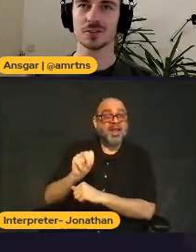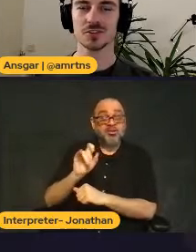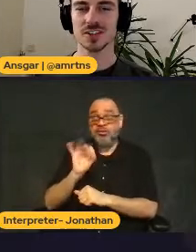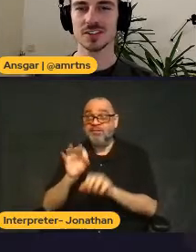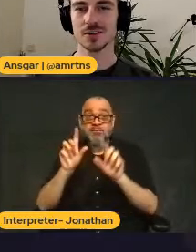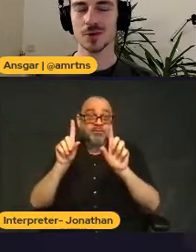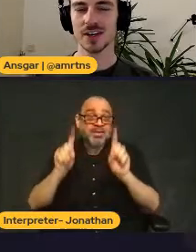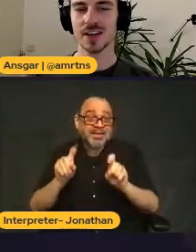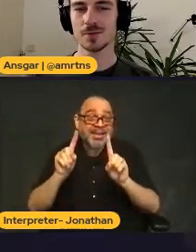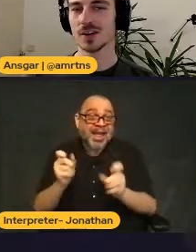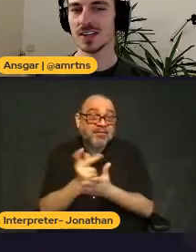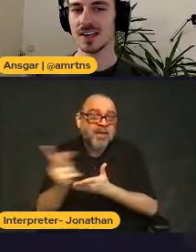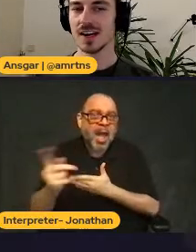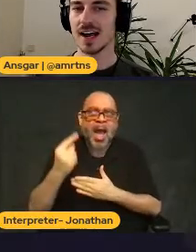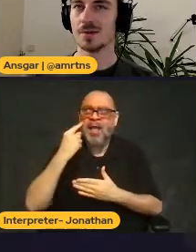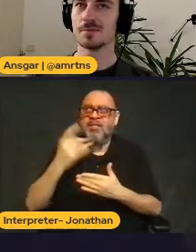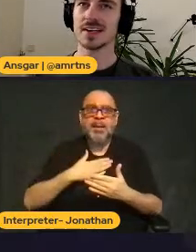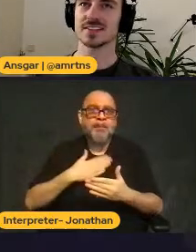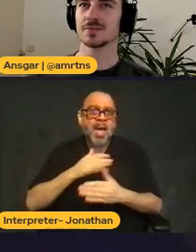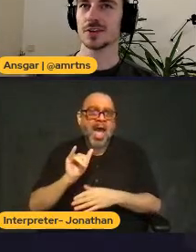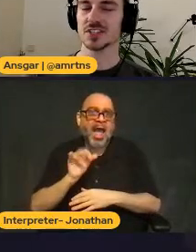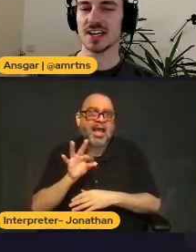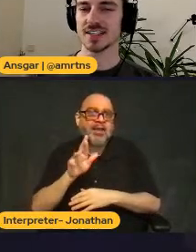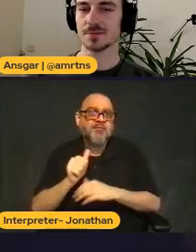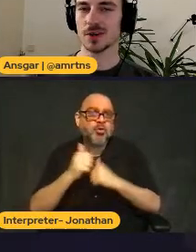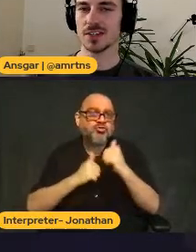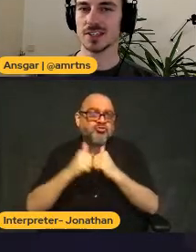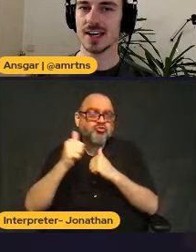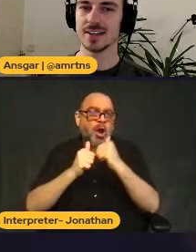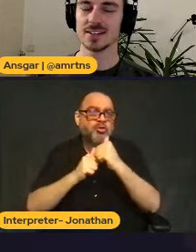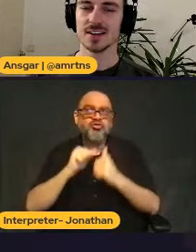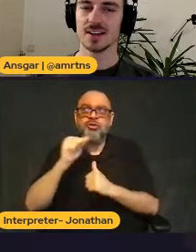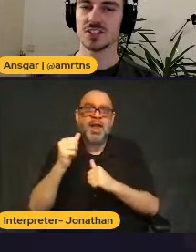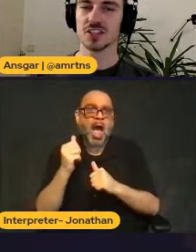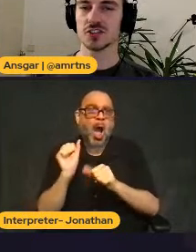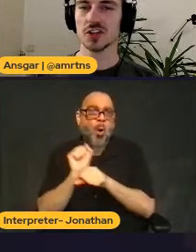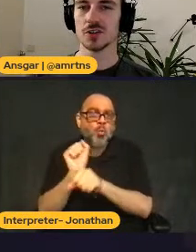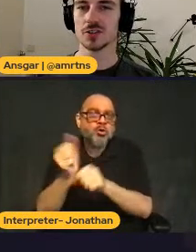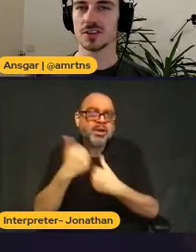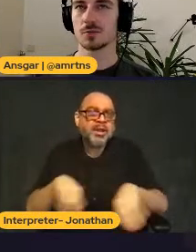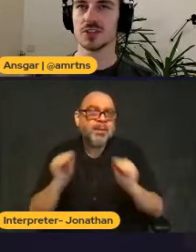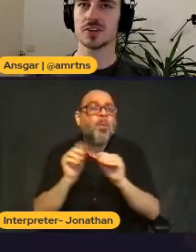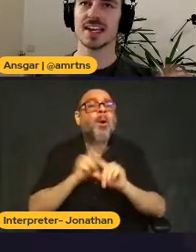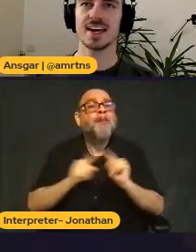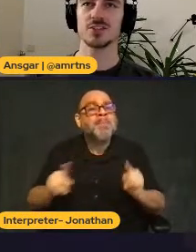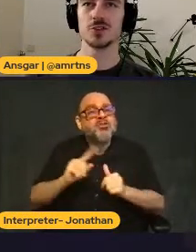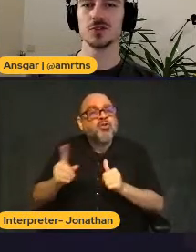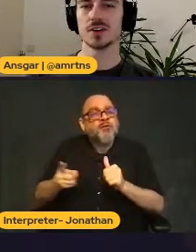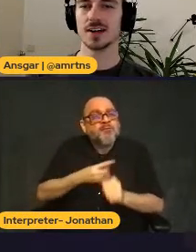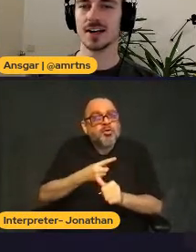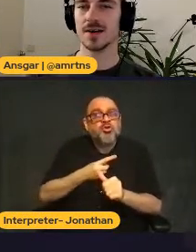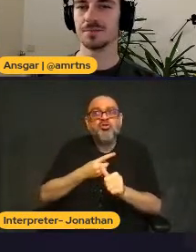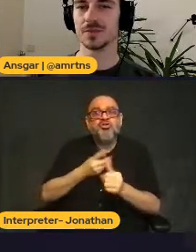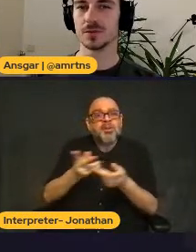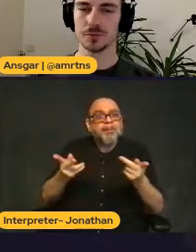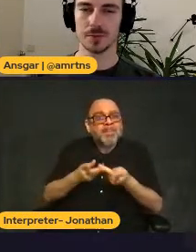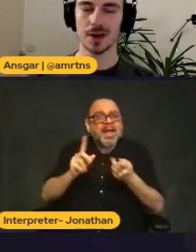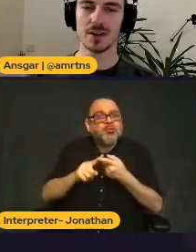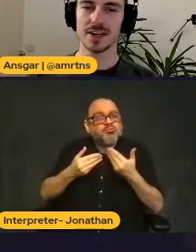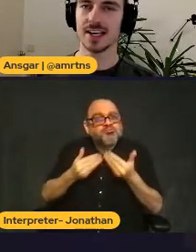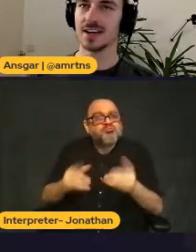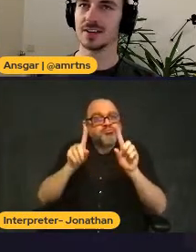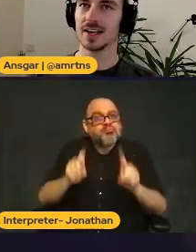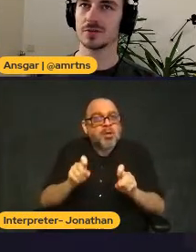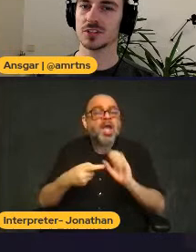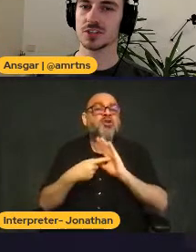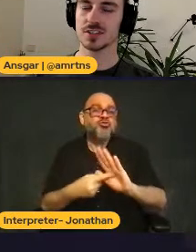my infrastructure is not working anymore, but it's the first starting point. And it just shows what you can do with the power